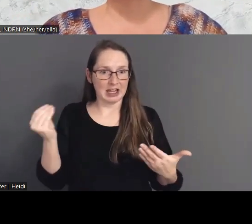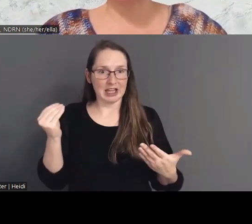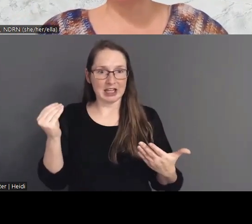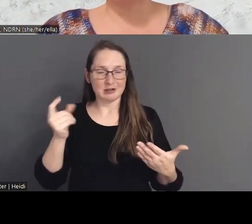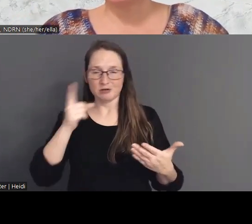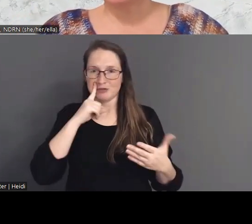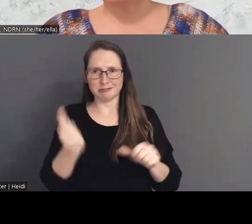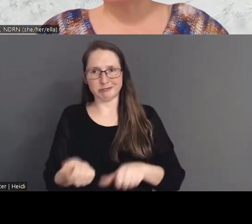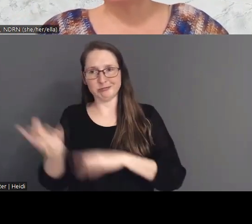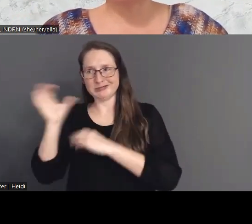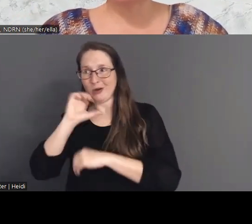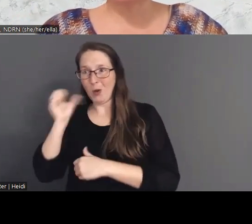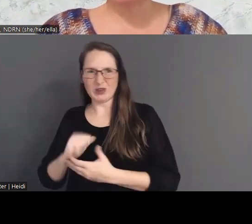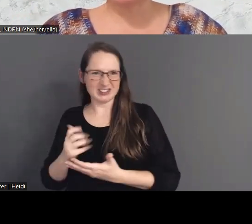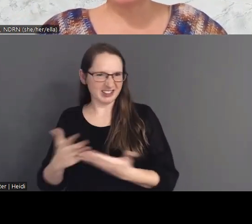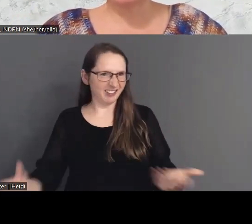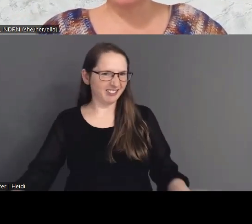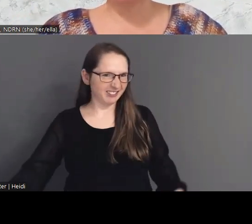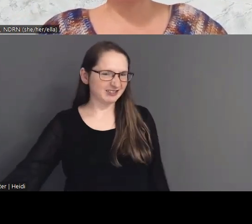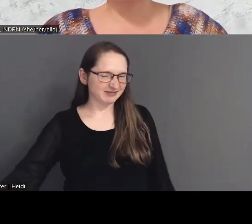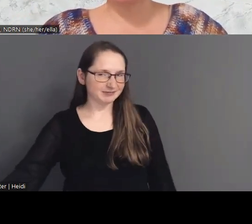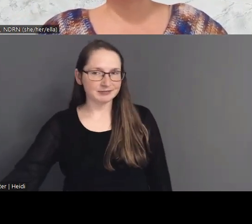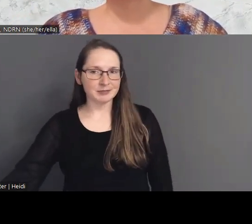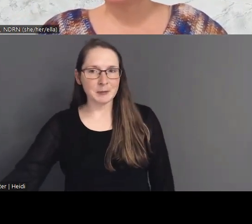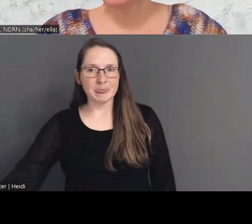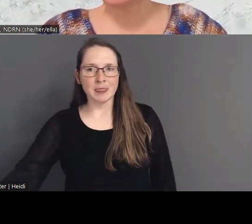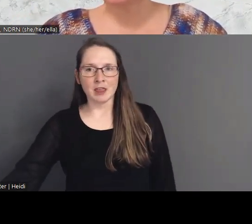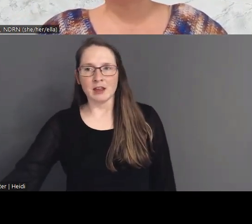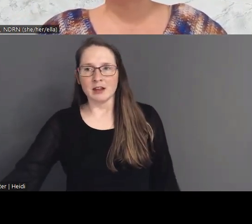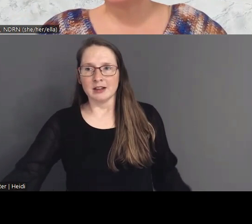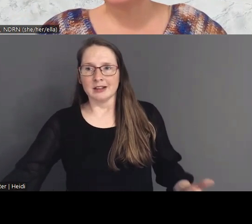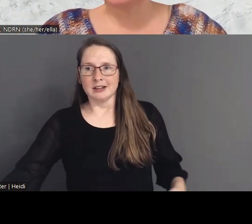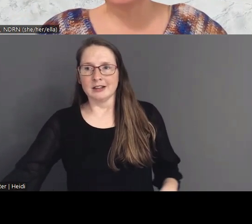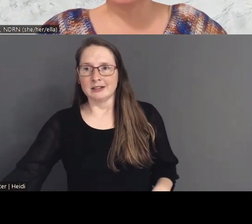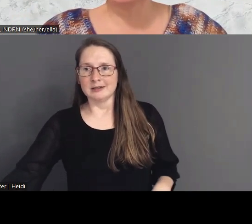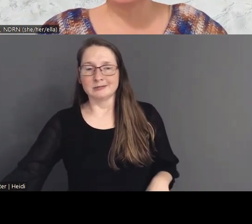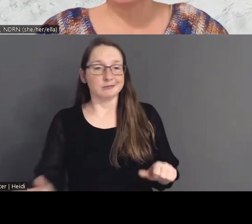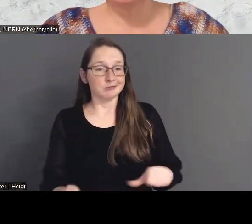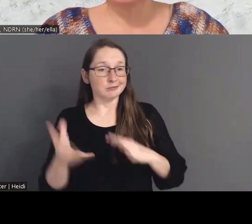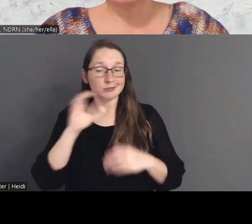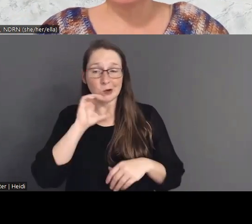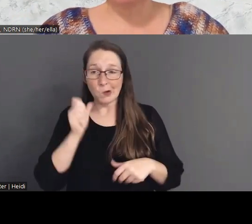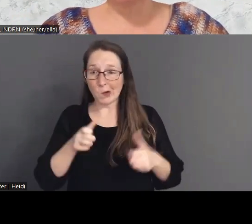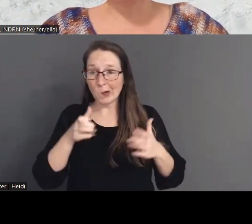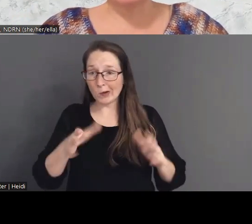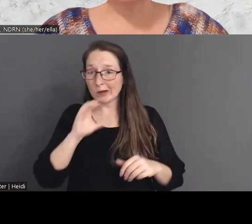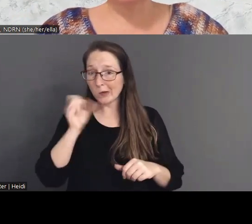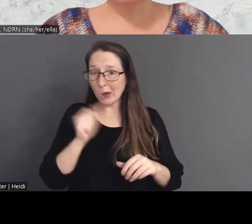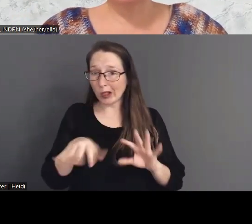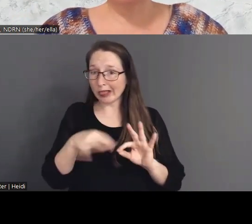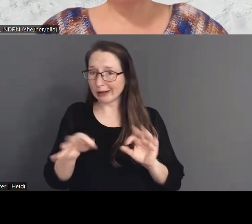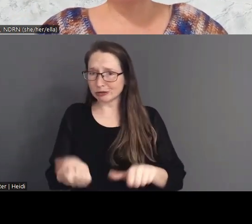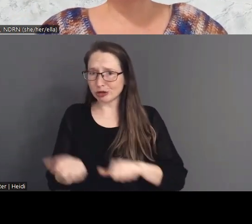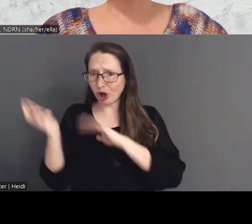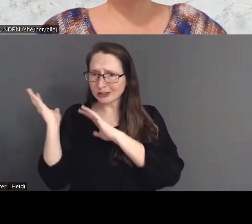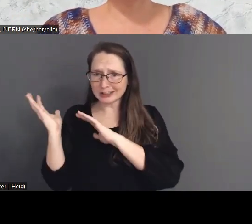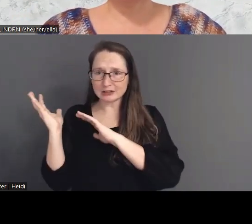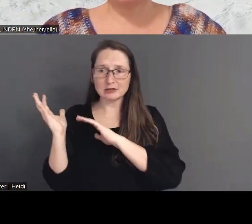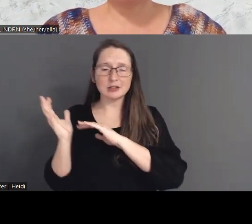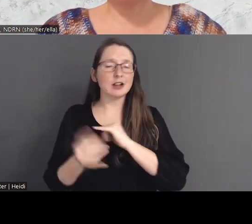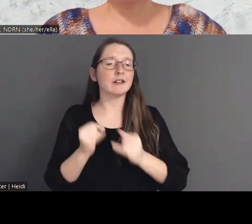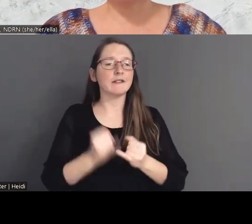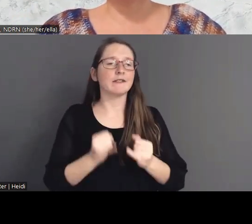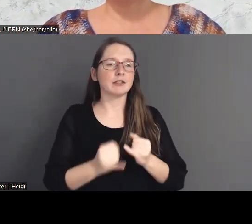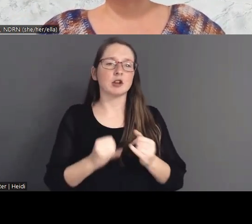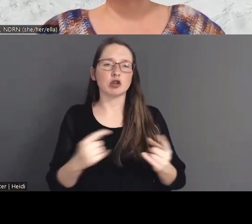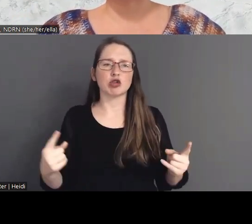get rid of the old stuff, the old ways, the old language. And then finally,